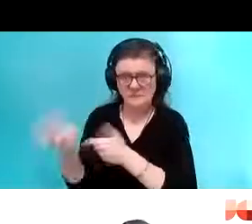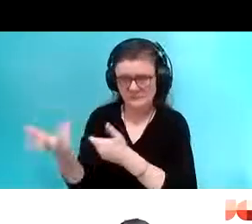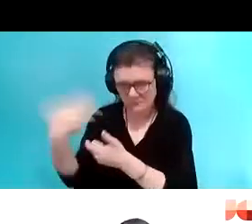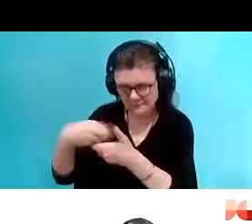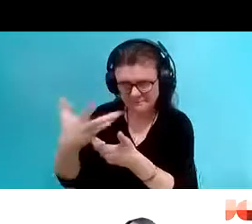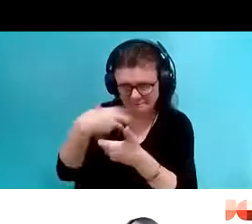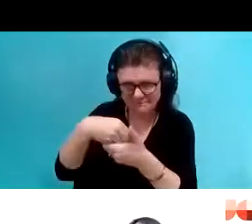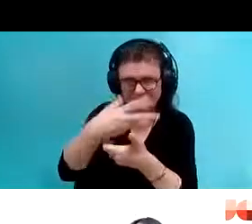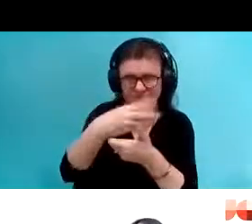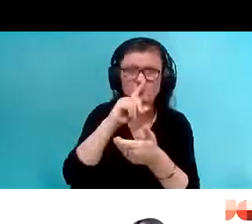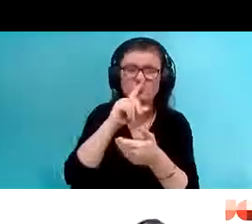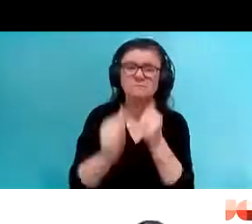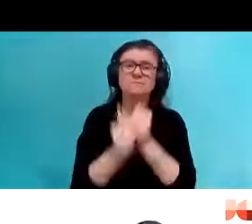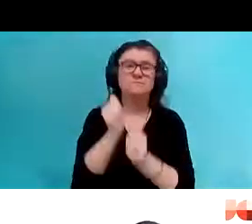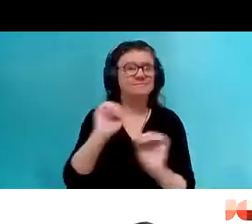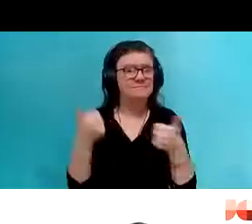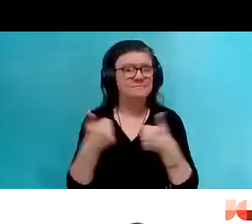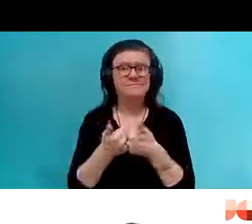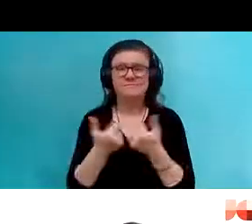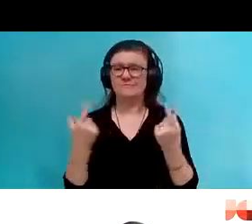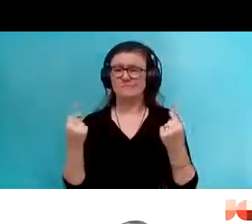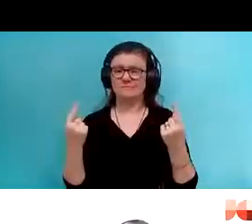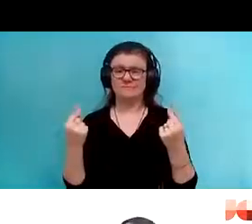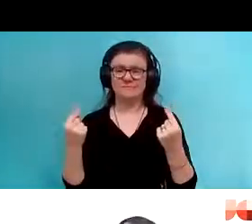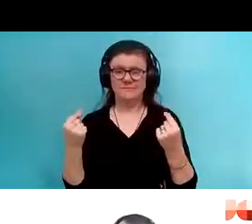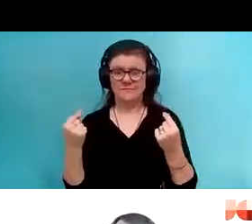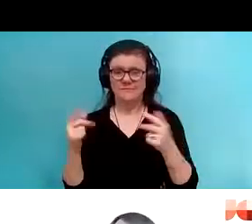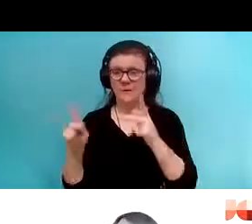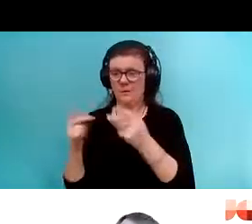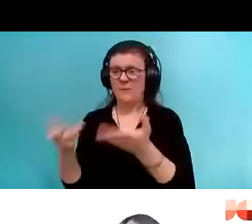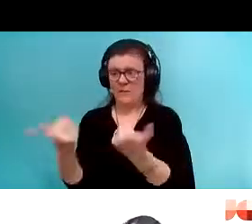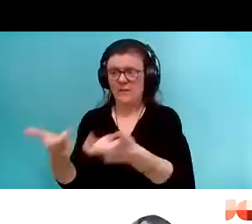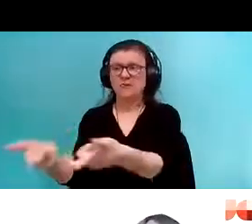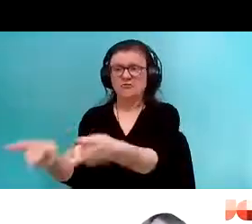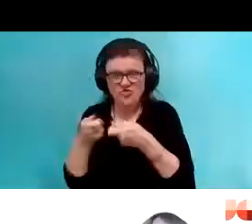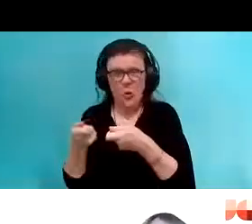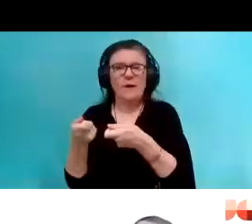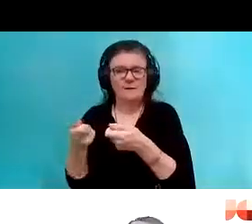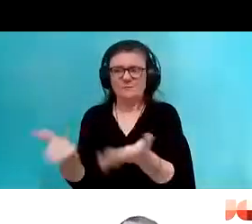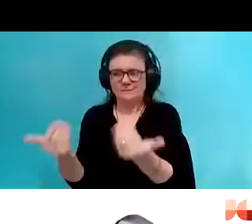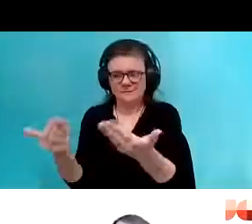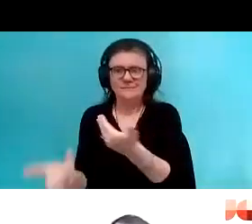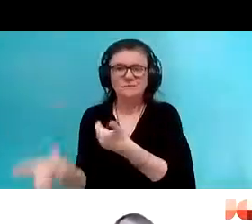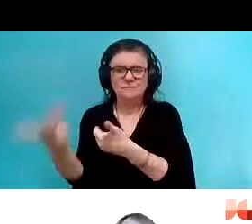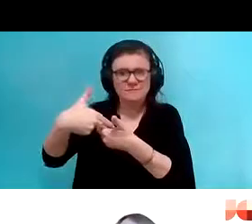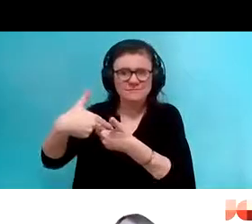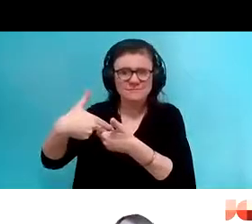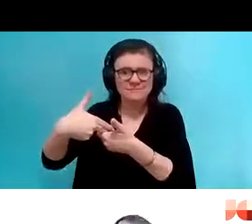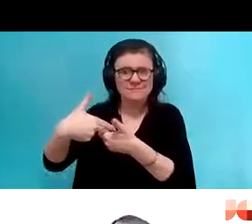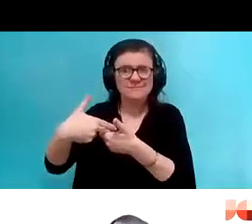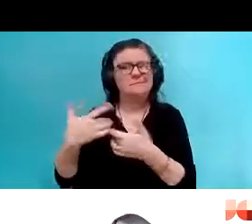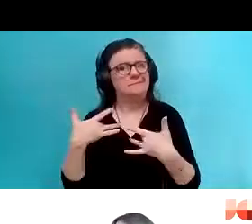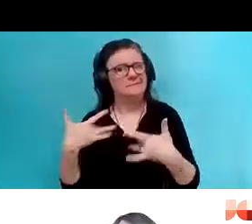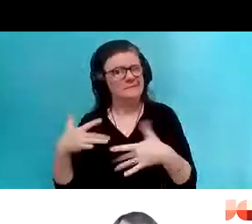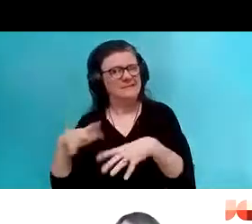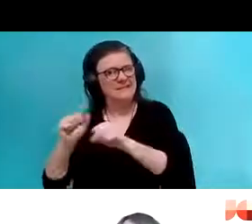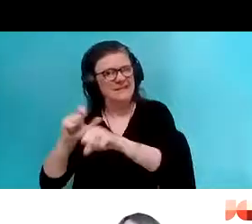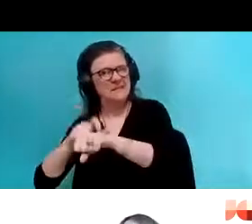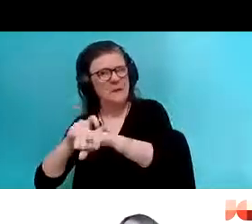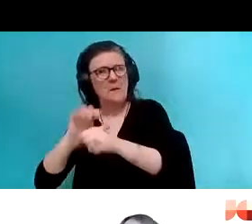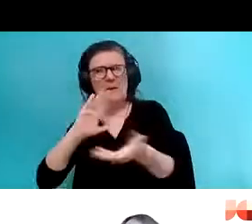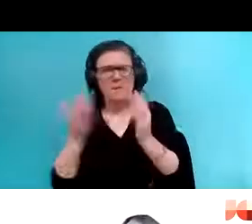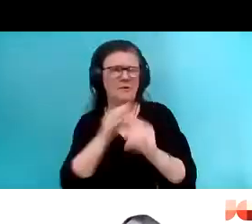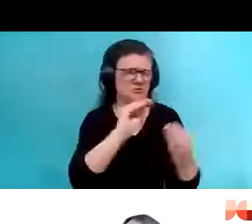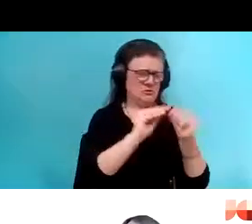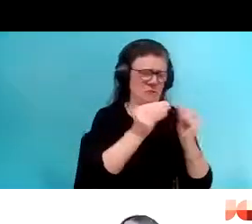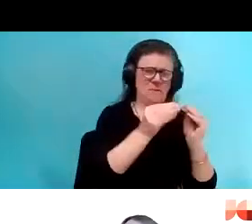the hardest thing that you've got to do is to get the people to join up first. And that often takes longer than working with the data sets,